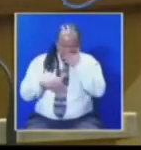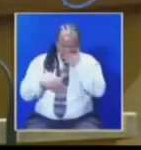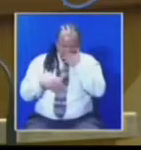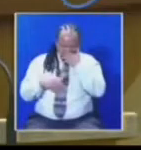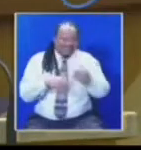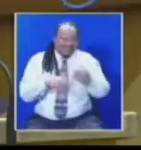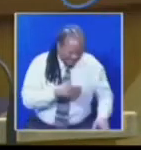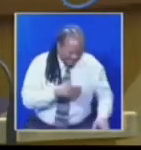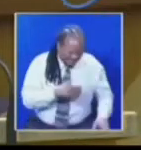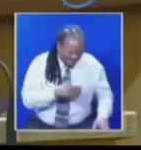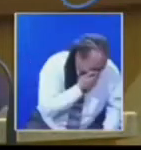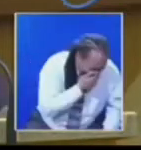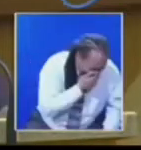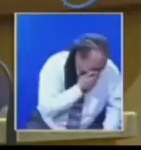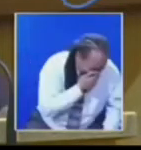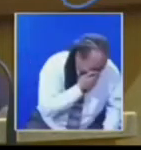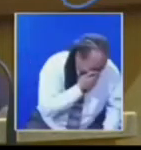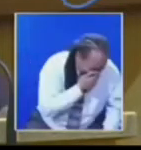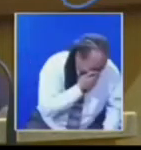Take was the George Cook.